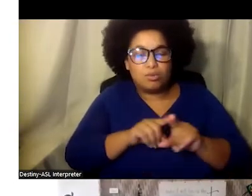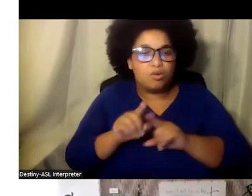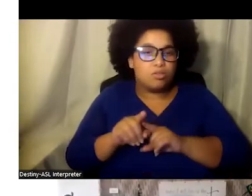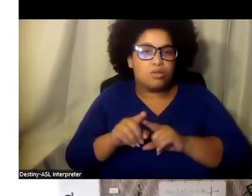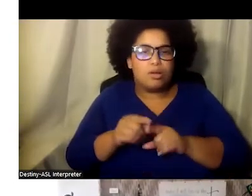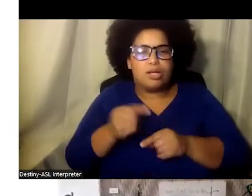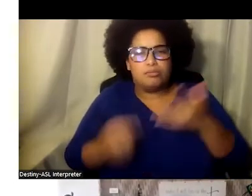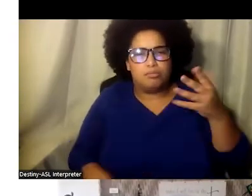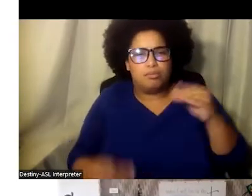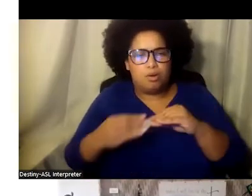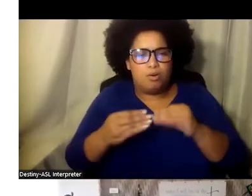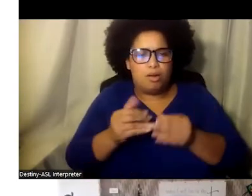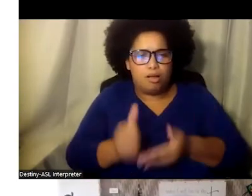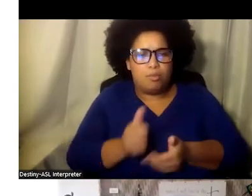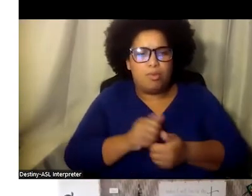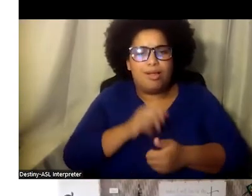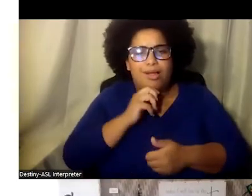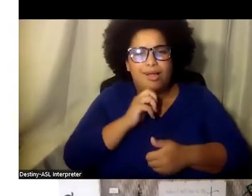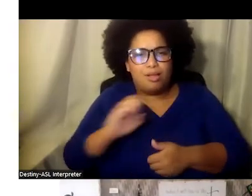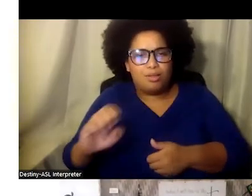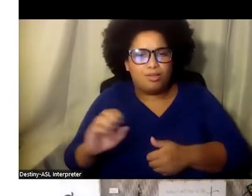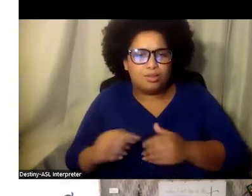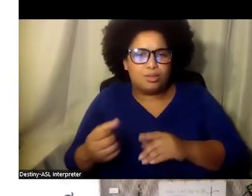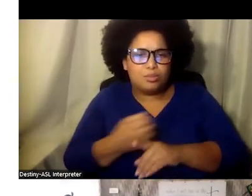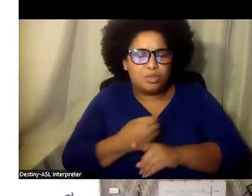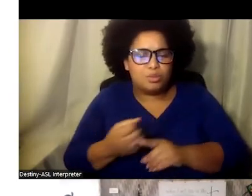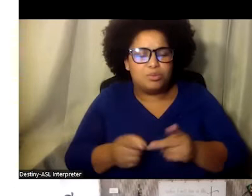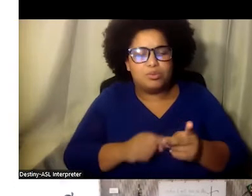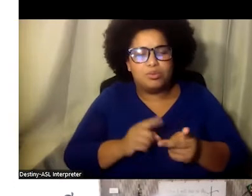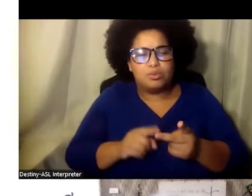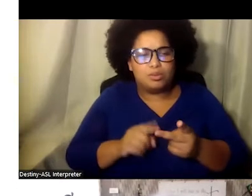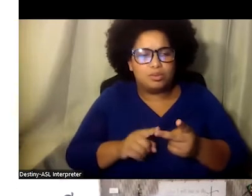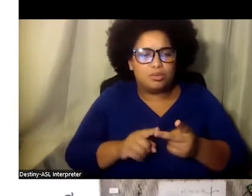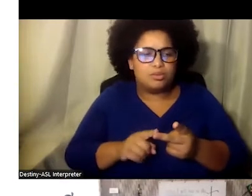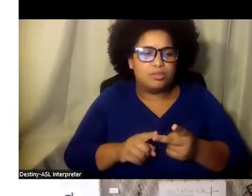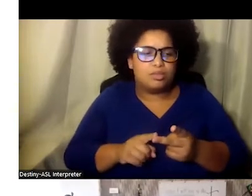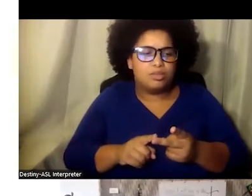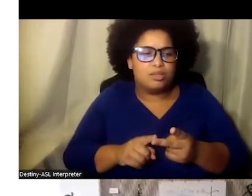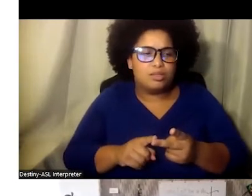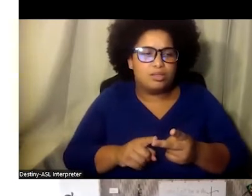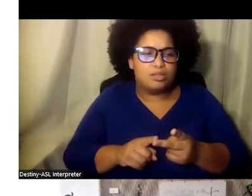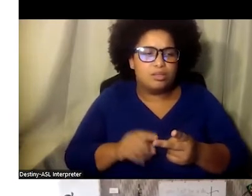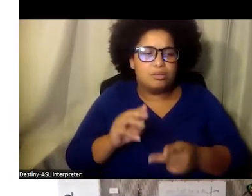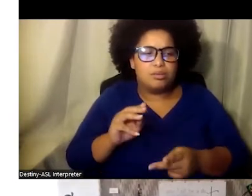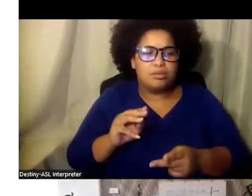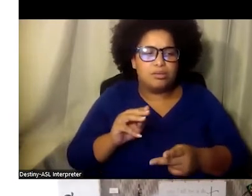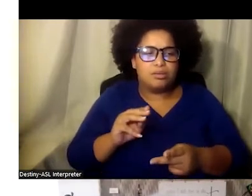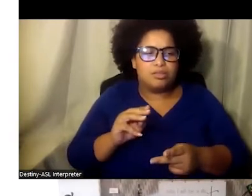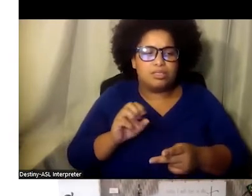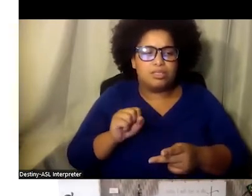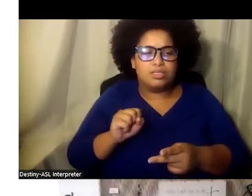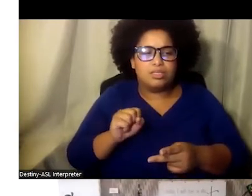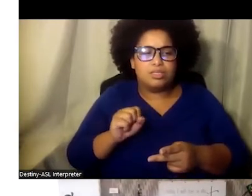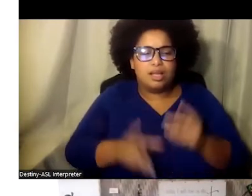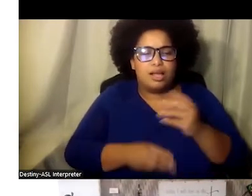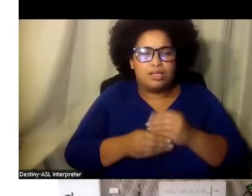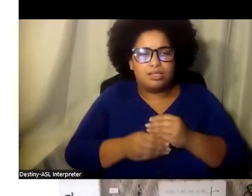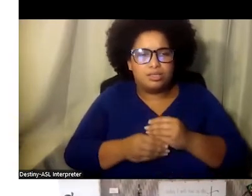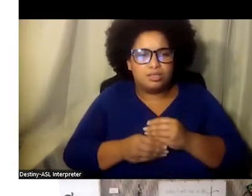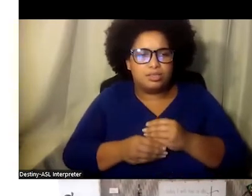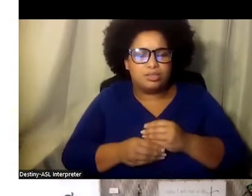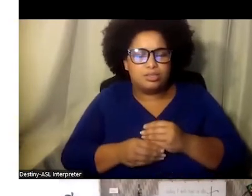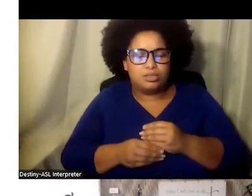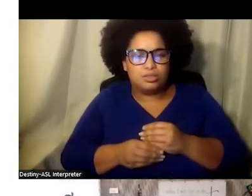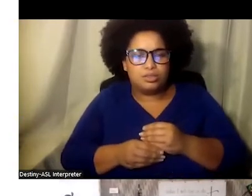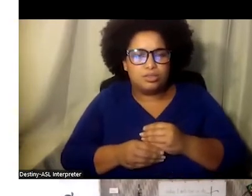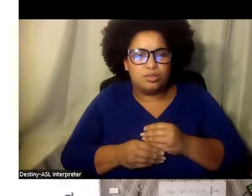more ways with elder abuse, education, advocacy with Social Security, supplemental security income,